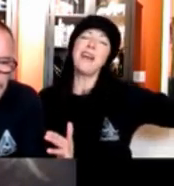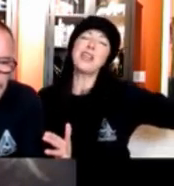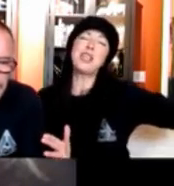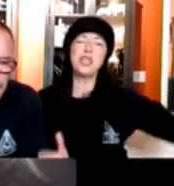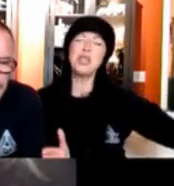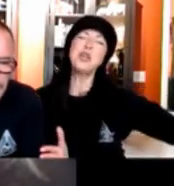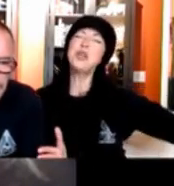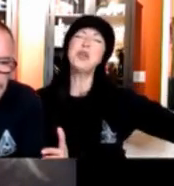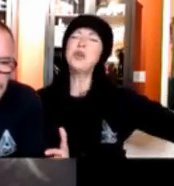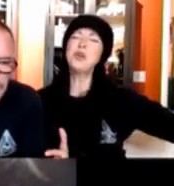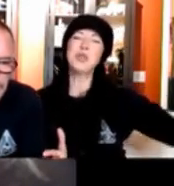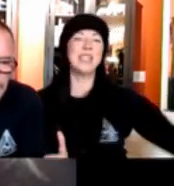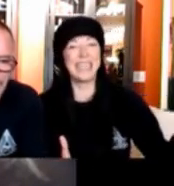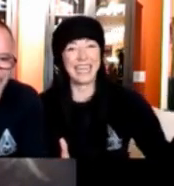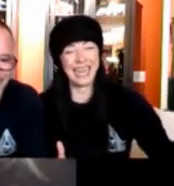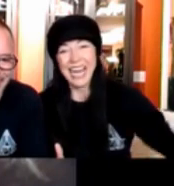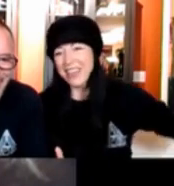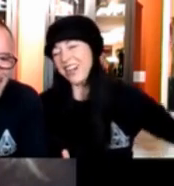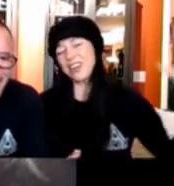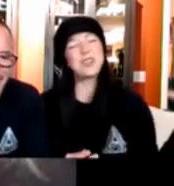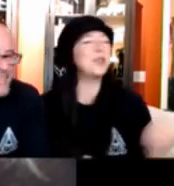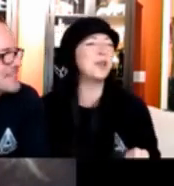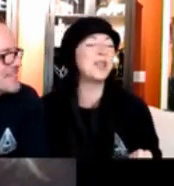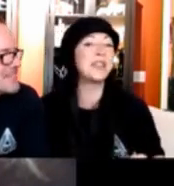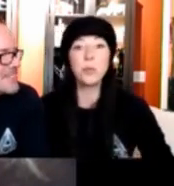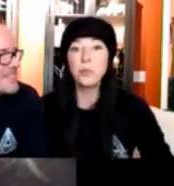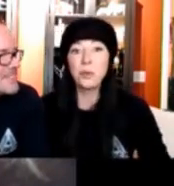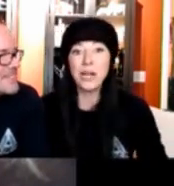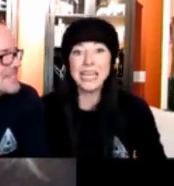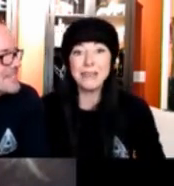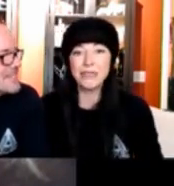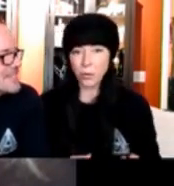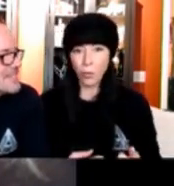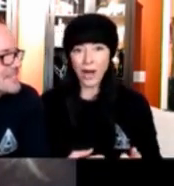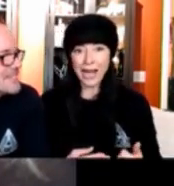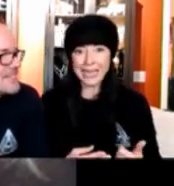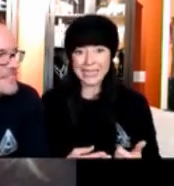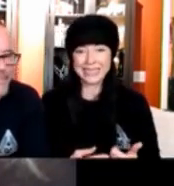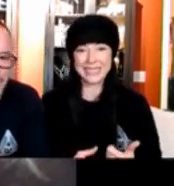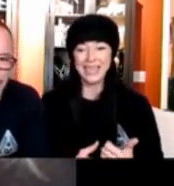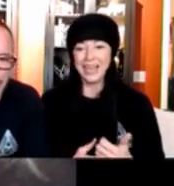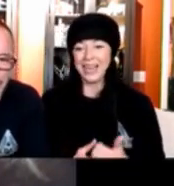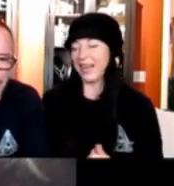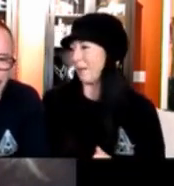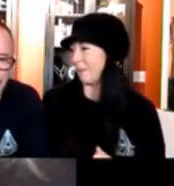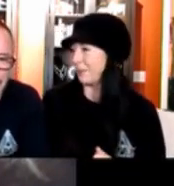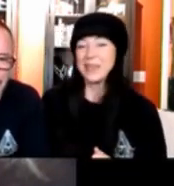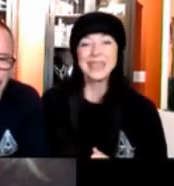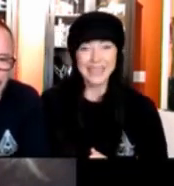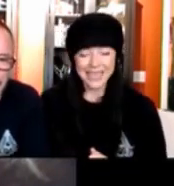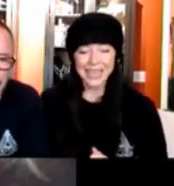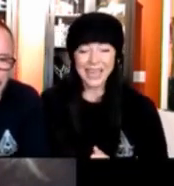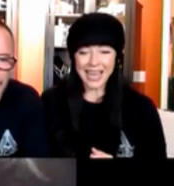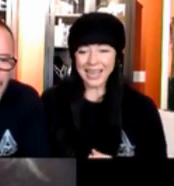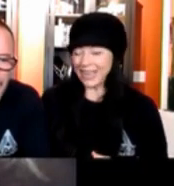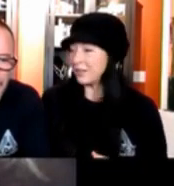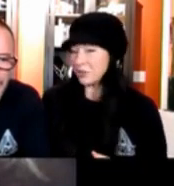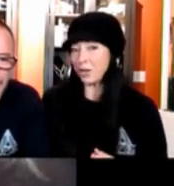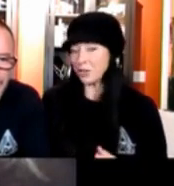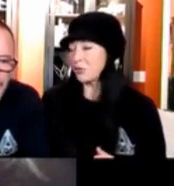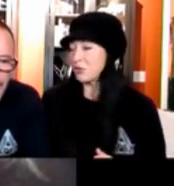go, they're cute, they're cool, they're brave, they're wise. Which is really